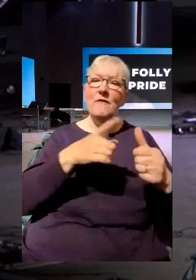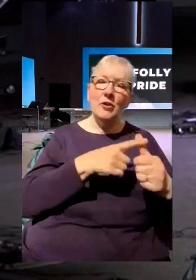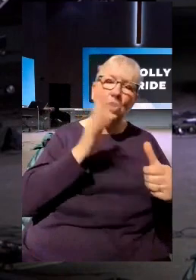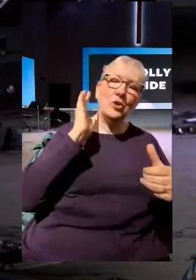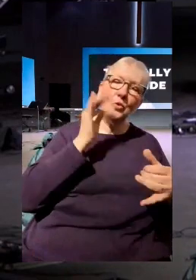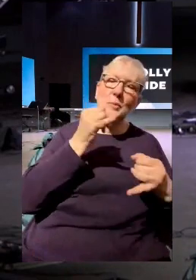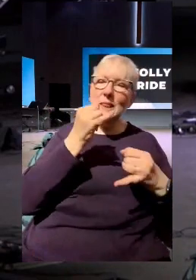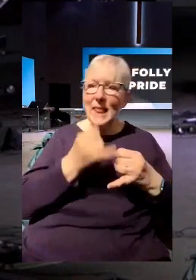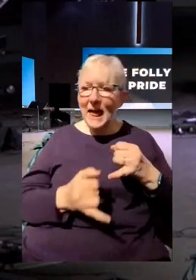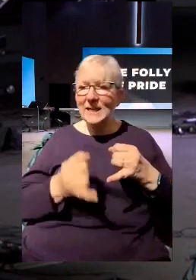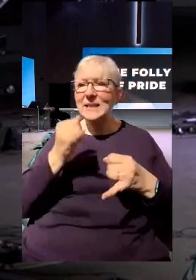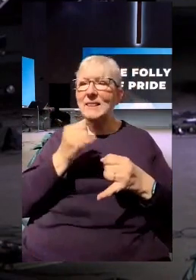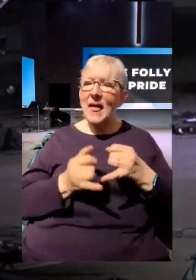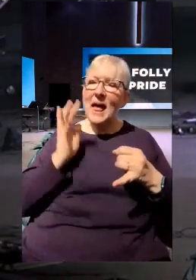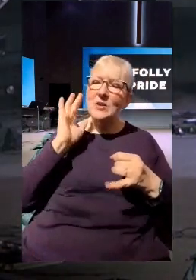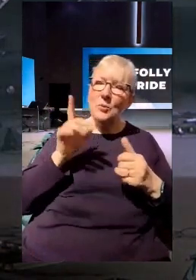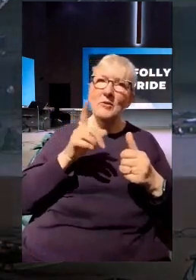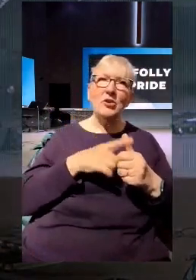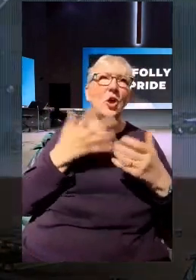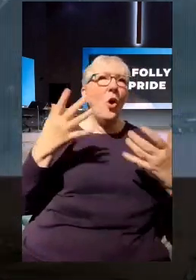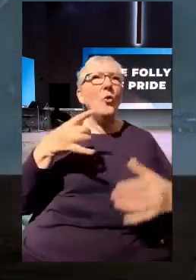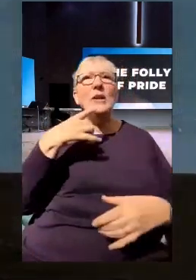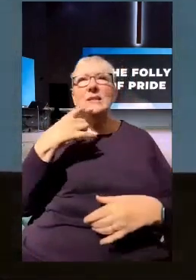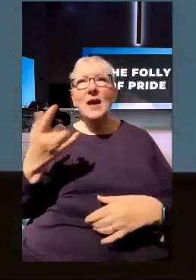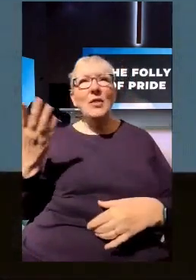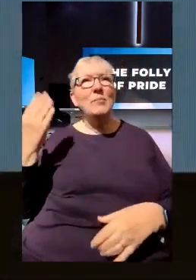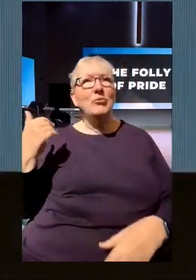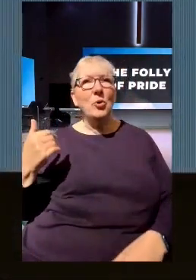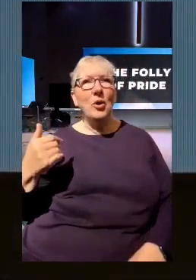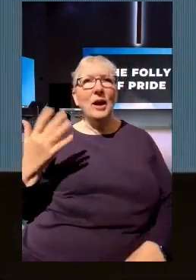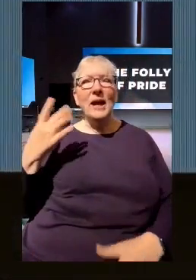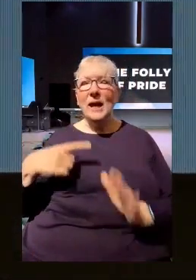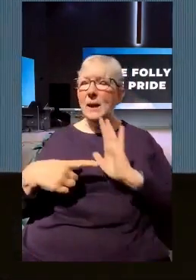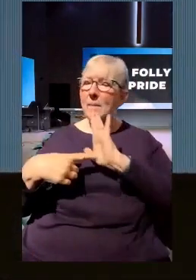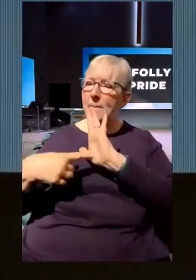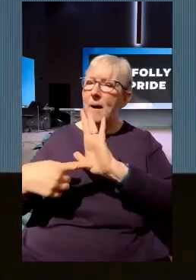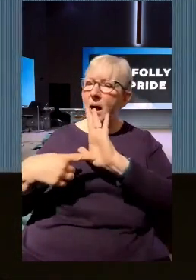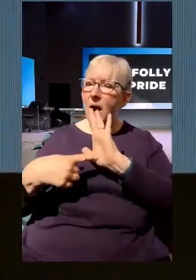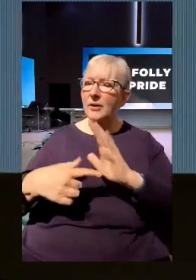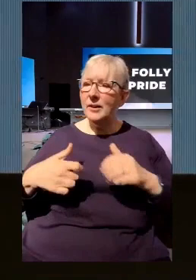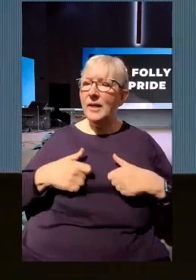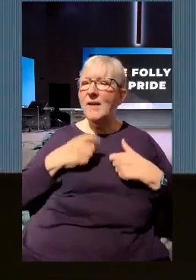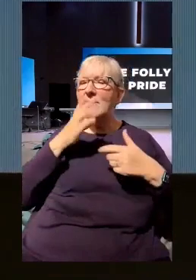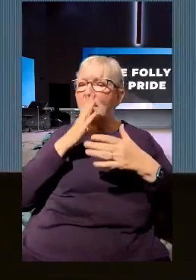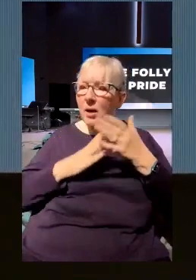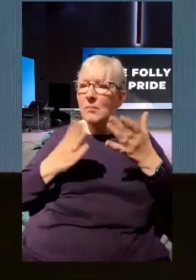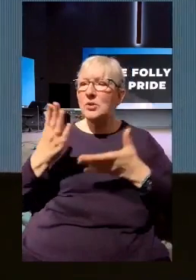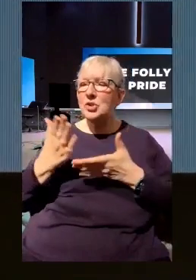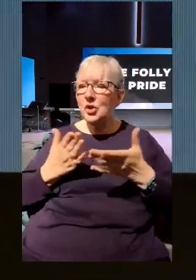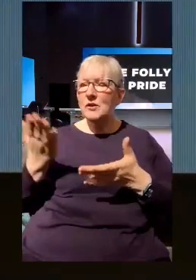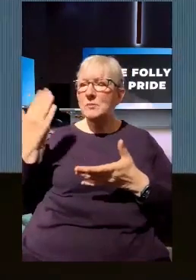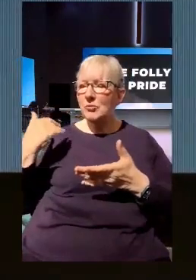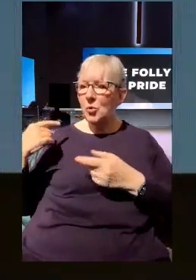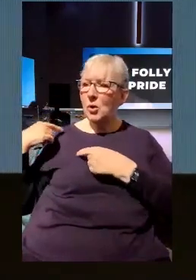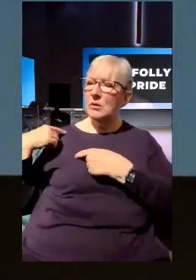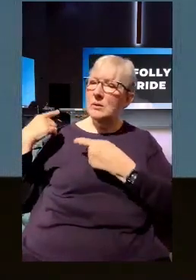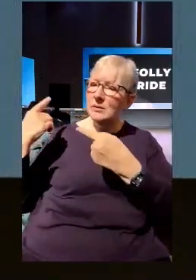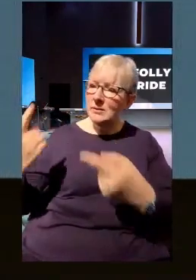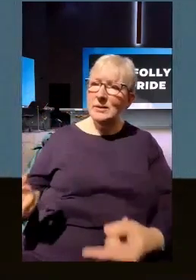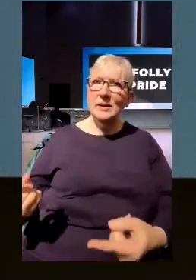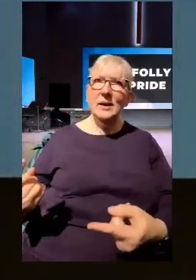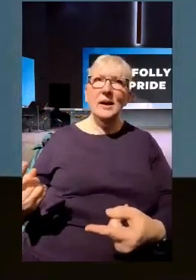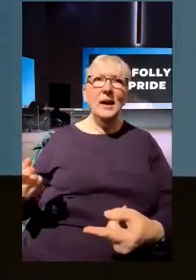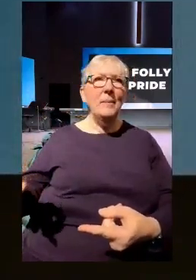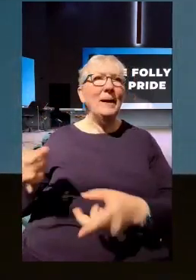He has modeled a life of humble service for them for a long time. But when they don't get